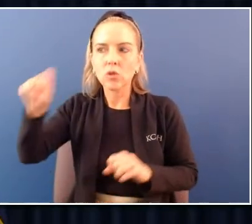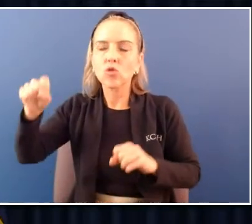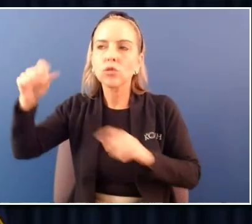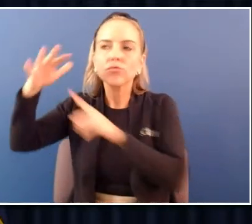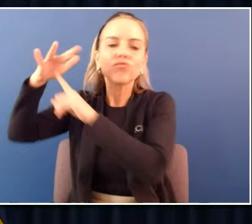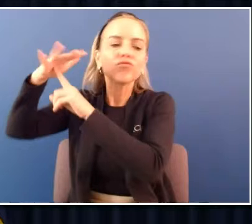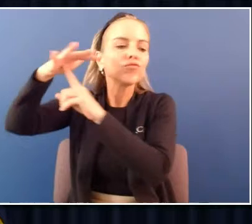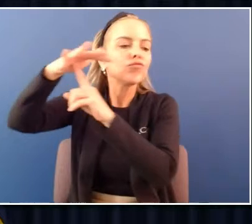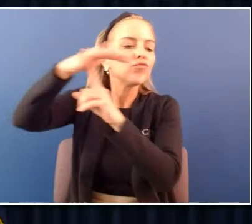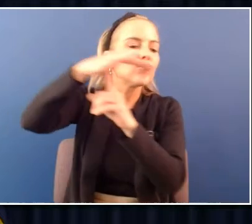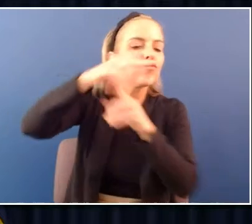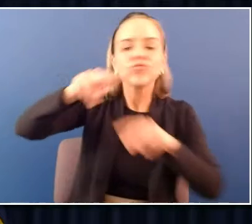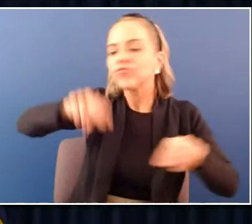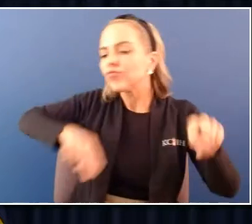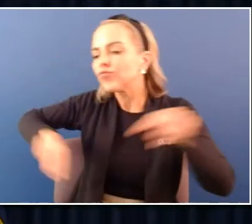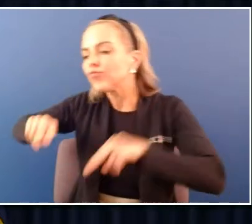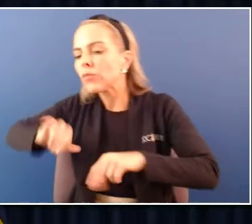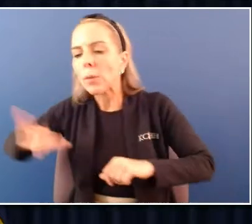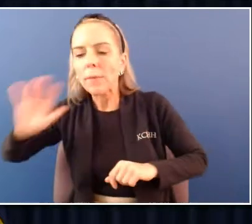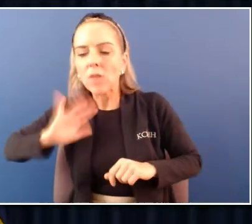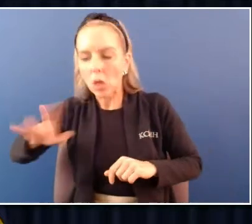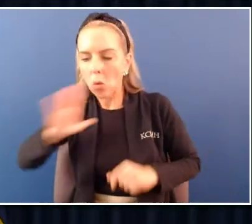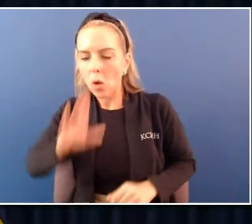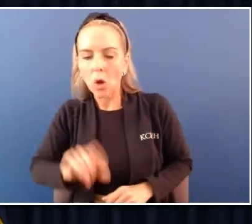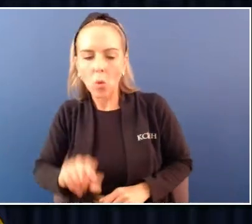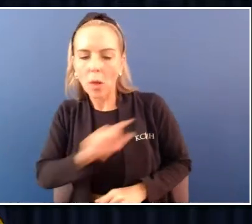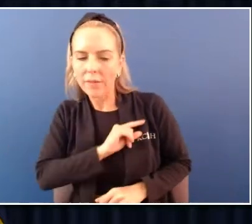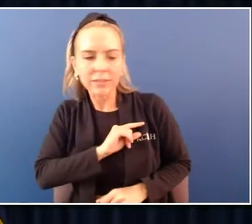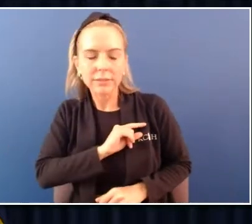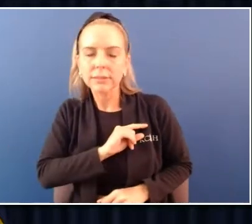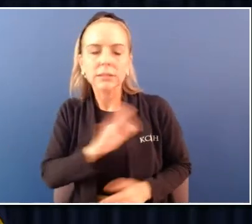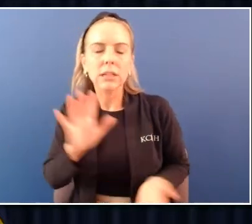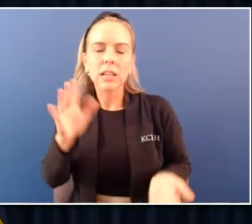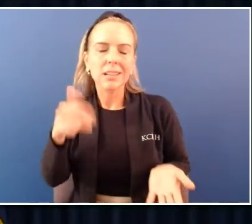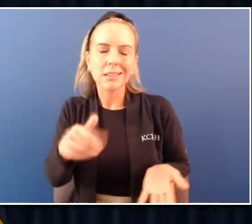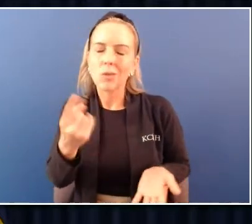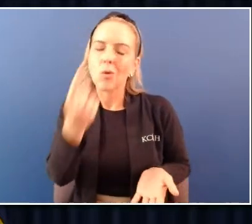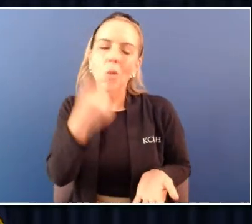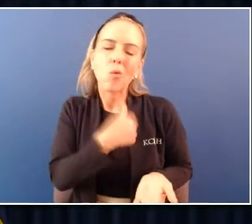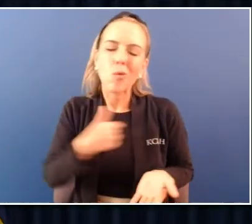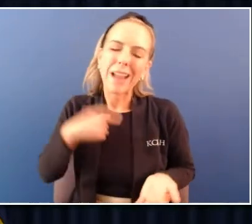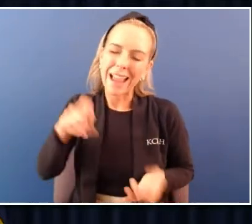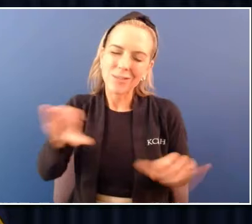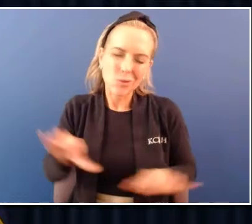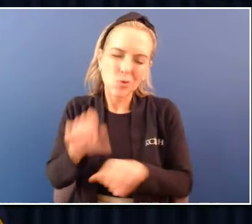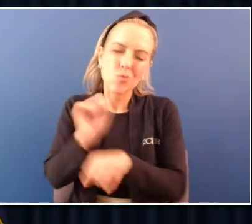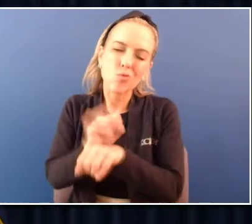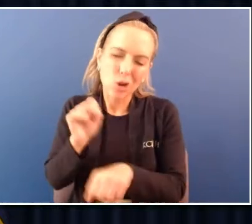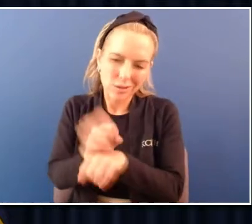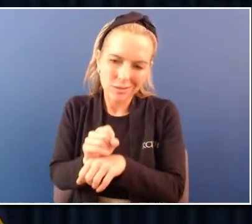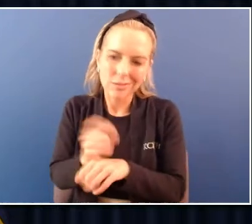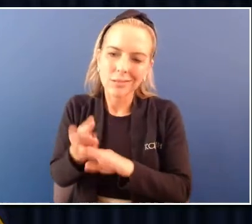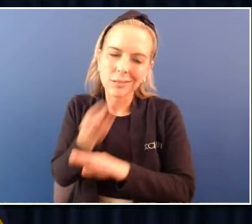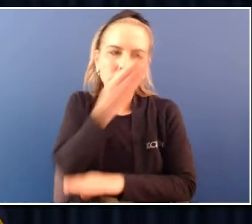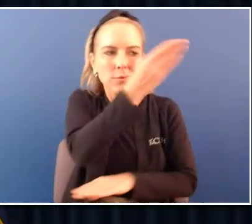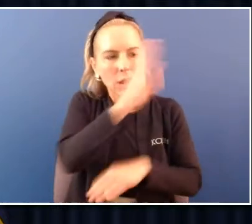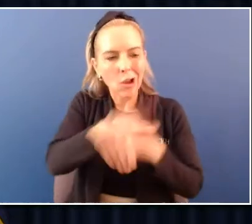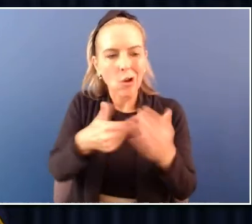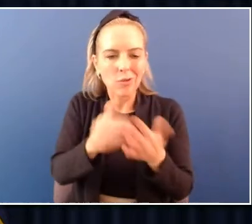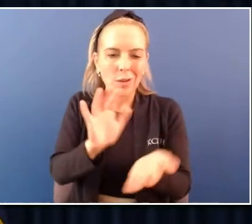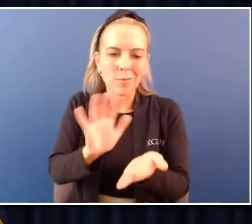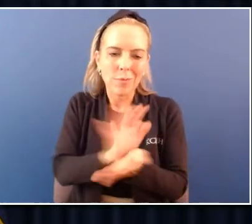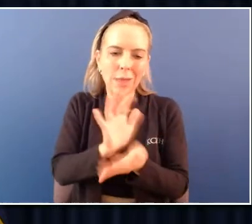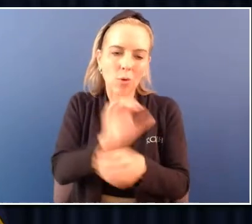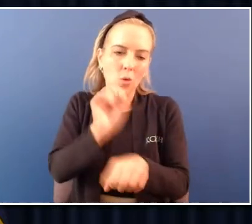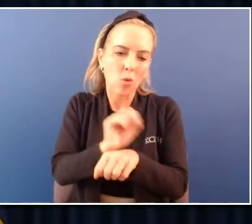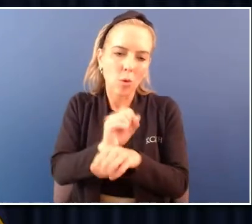yes, now this is going to qualify. We absolutely know. This is one where we've got to do the work and submit all the paperwork before we can get it.